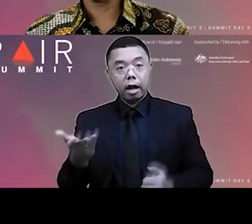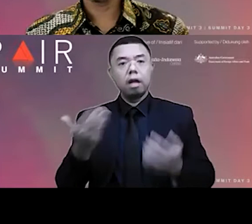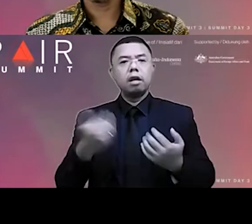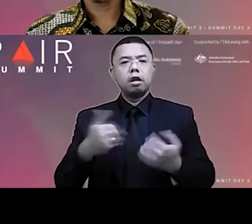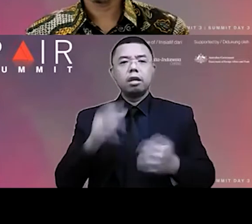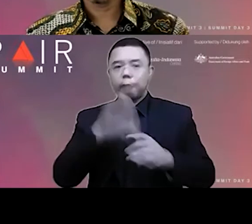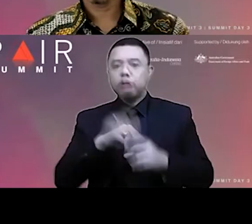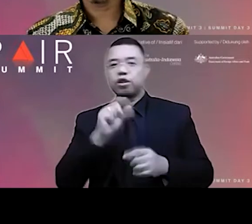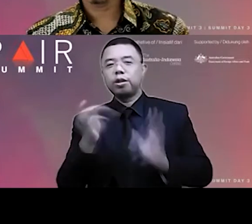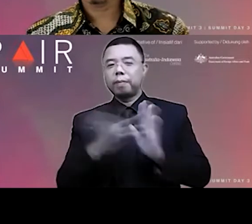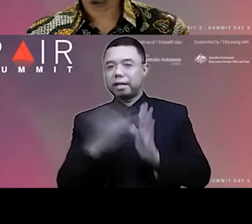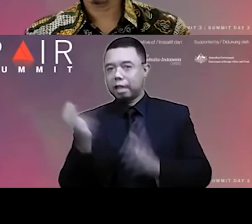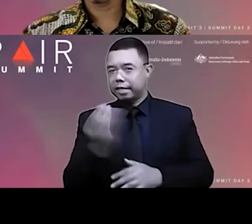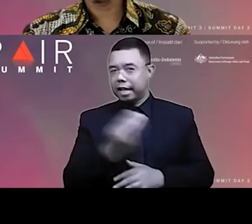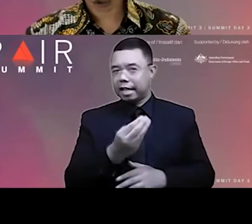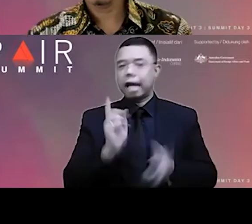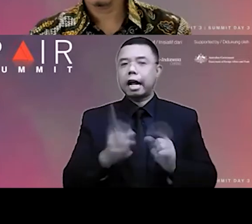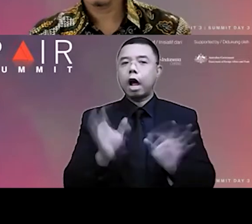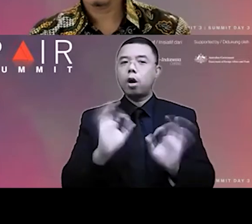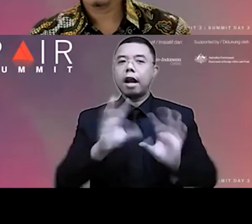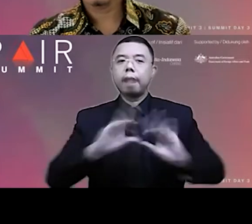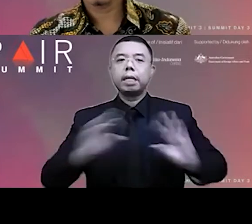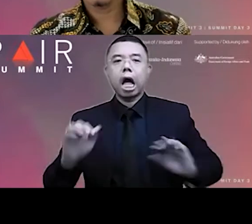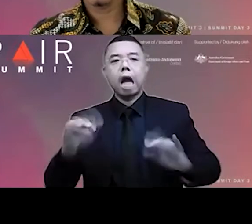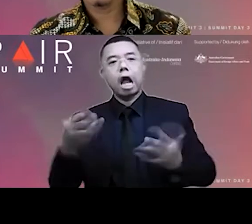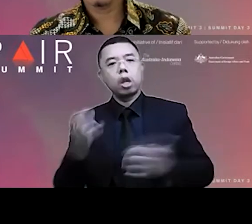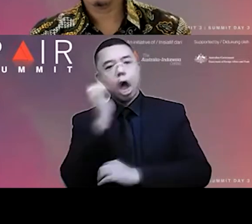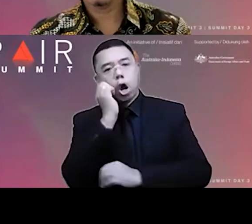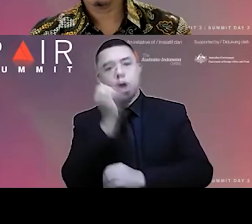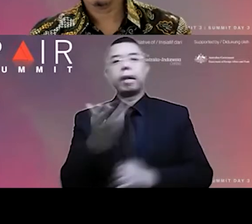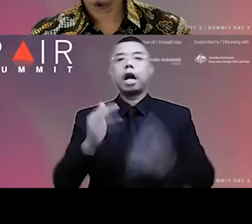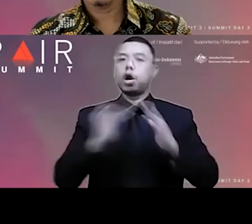they are still at home, then they can